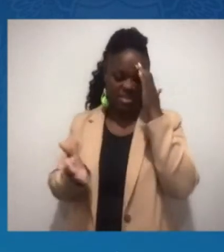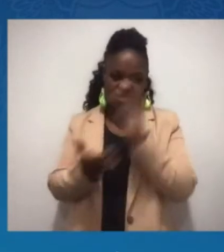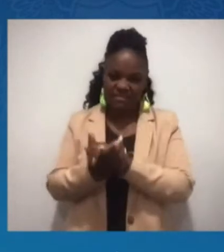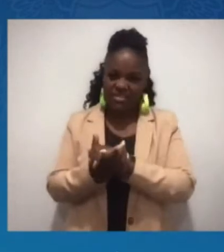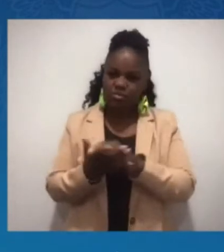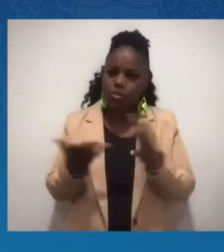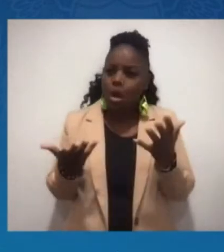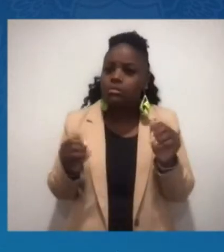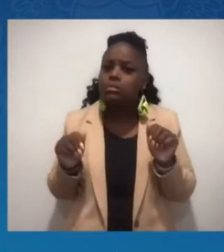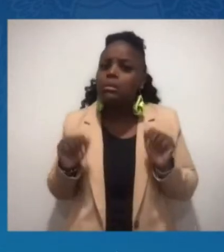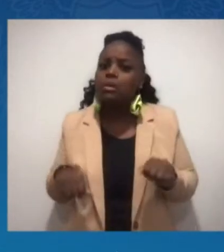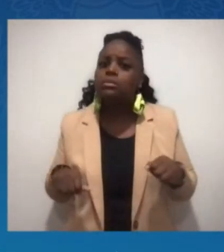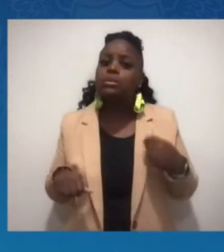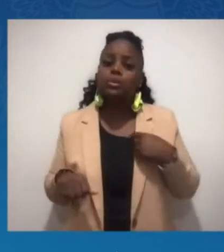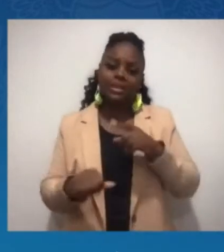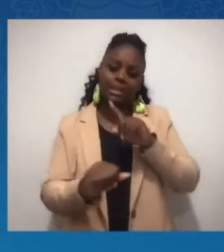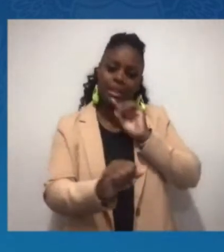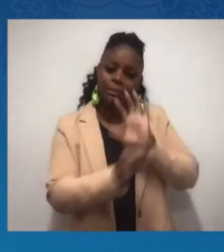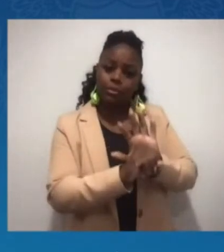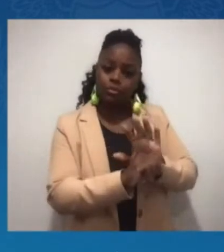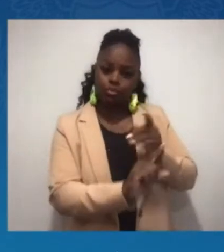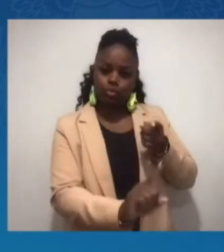I'm very inspired to be here with all of you. Thank you.